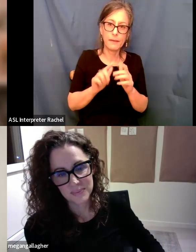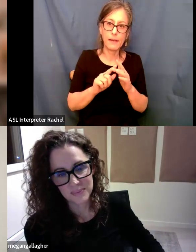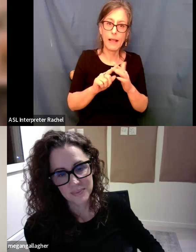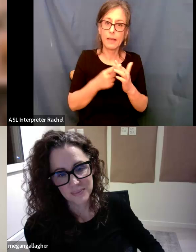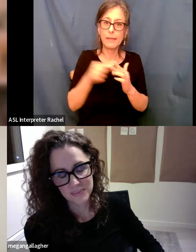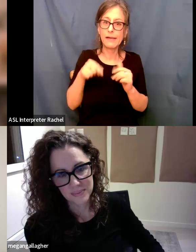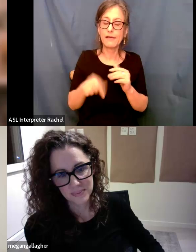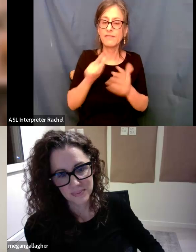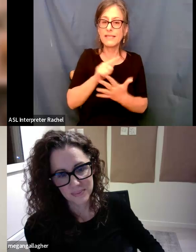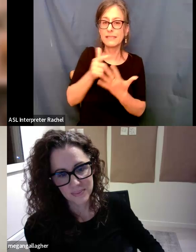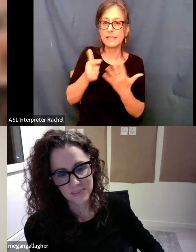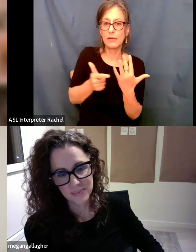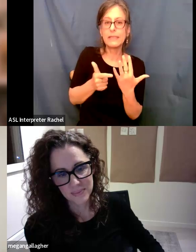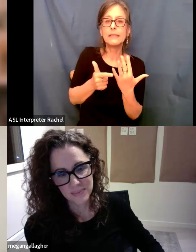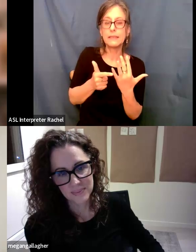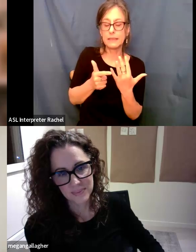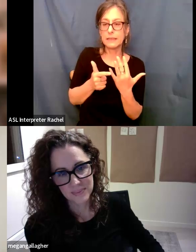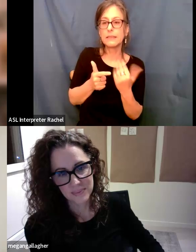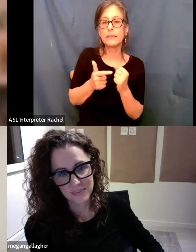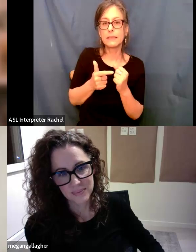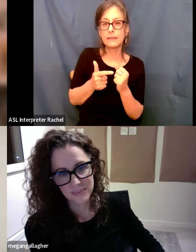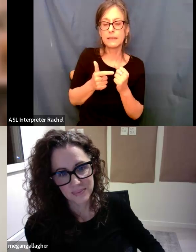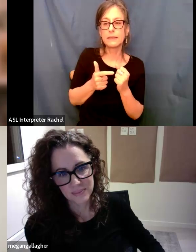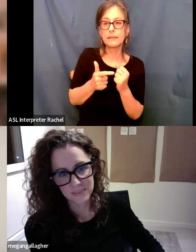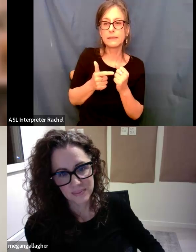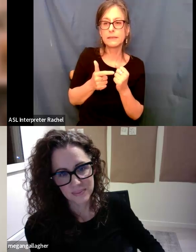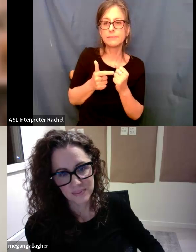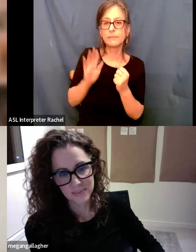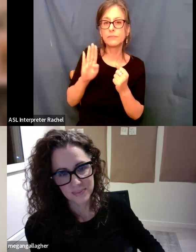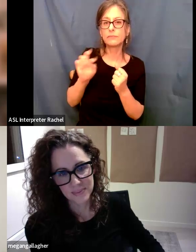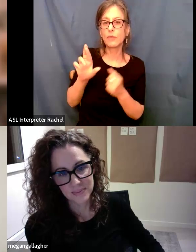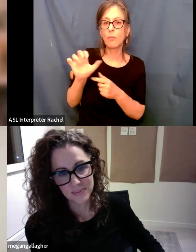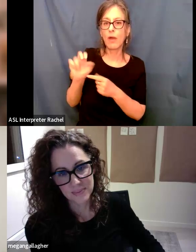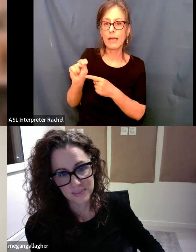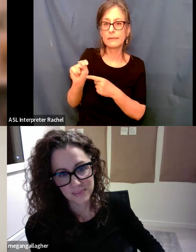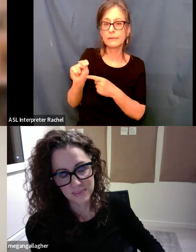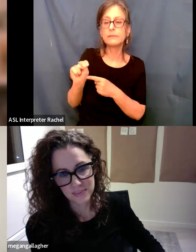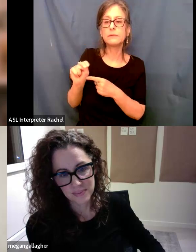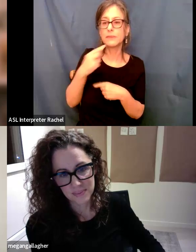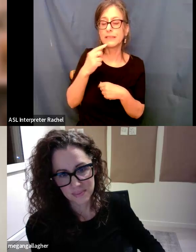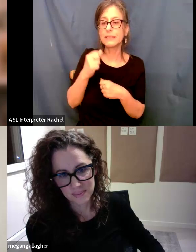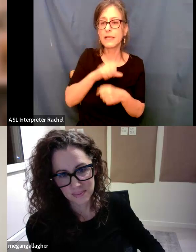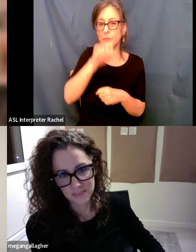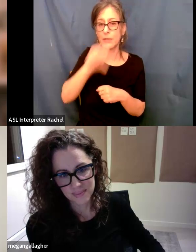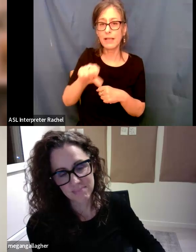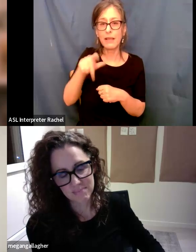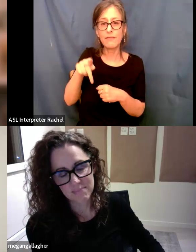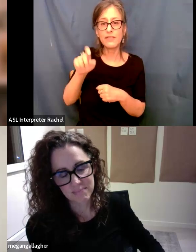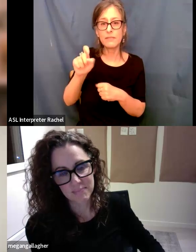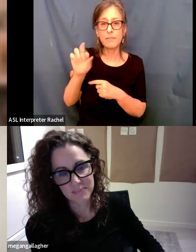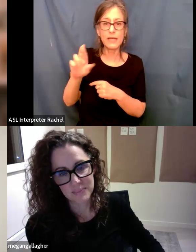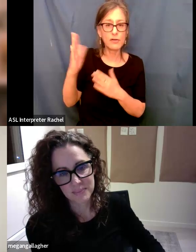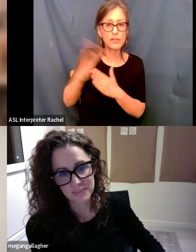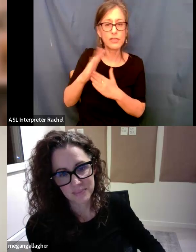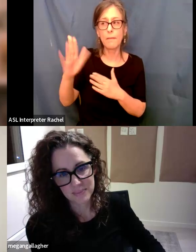of the series for Brian, he he would say that he loves Peter the most, that like he would say that his